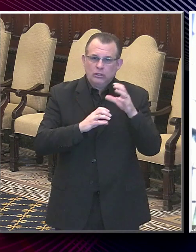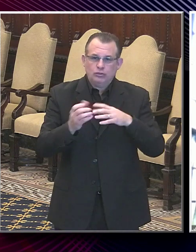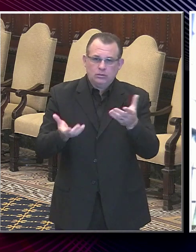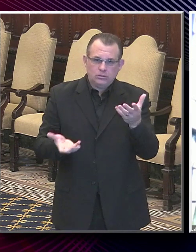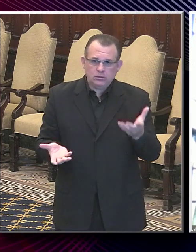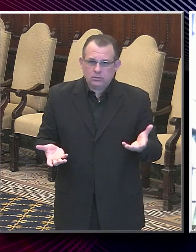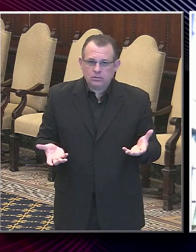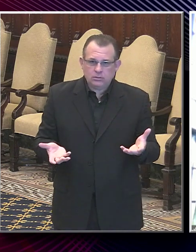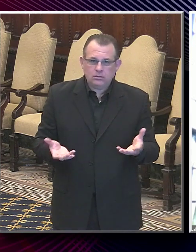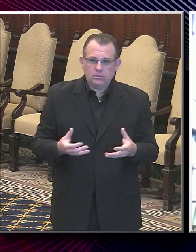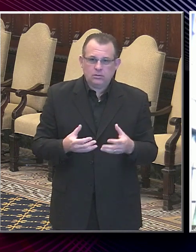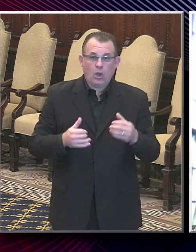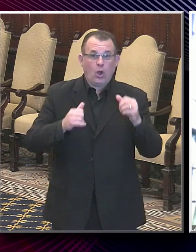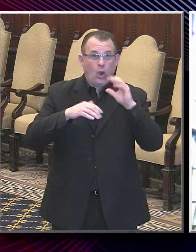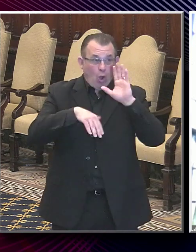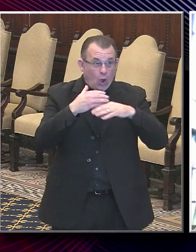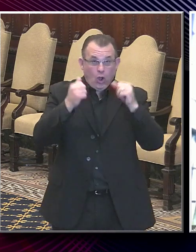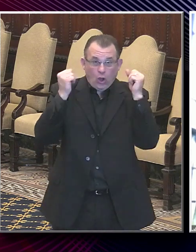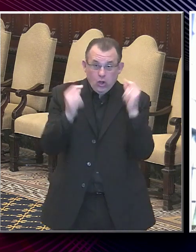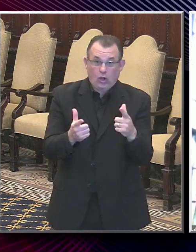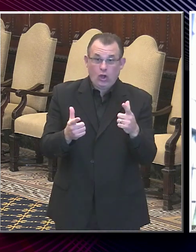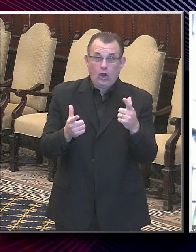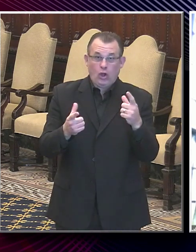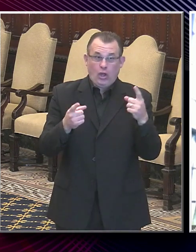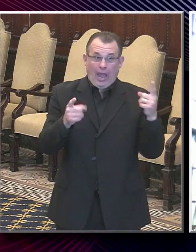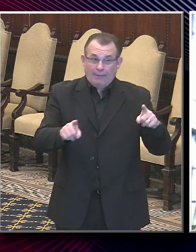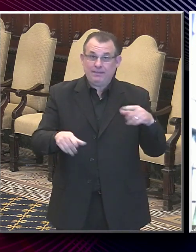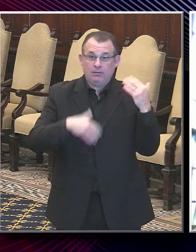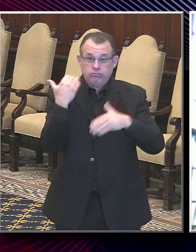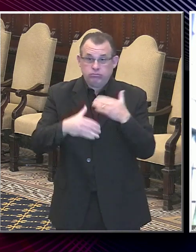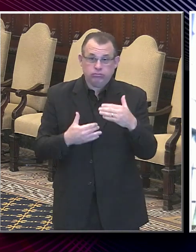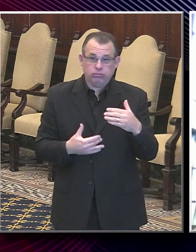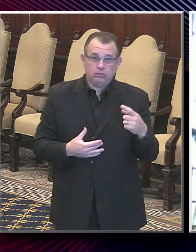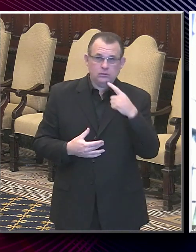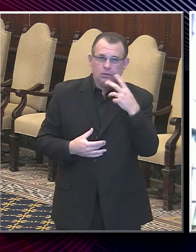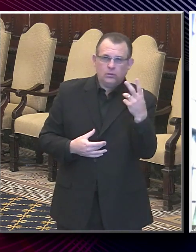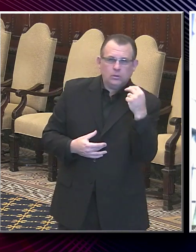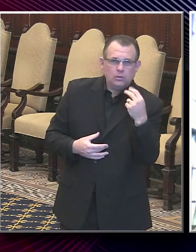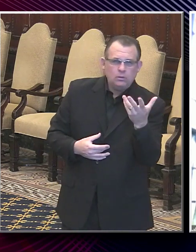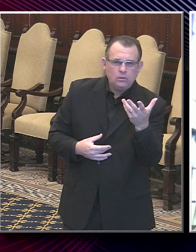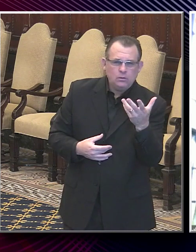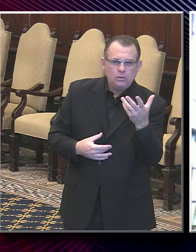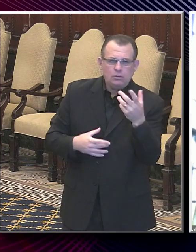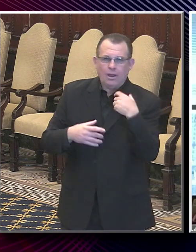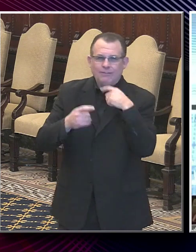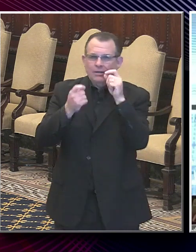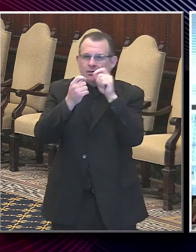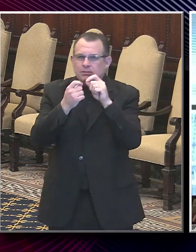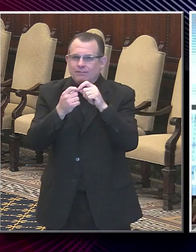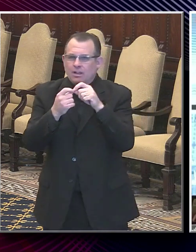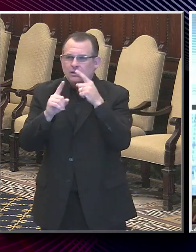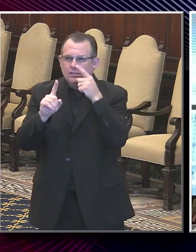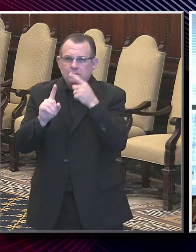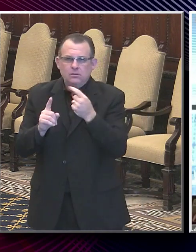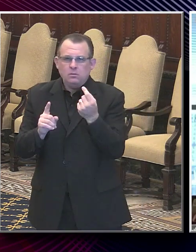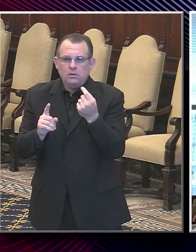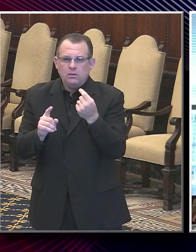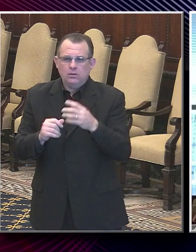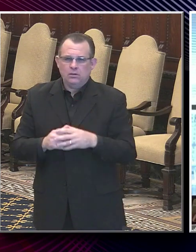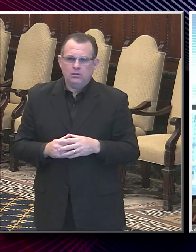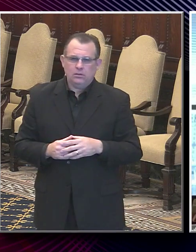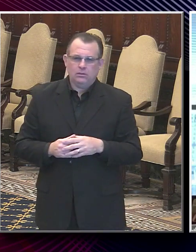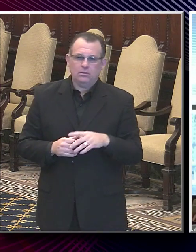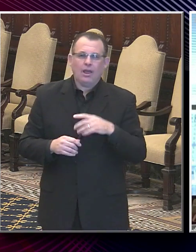is basically all construction now allowed? But no, you're saying it's more detailed than that. So it is more nuanced than that,